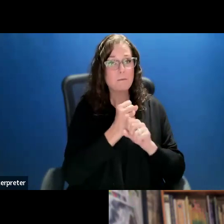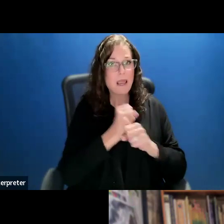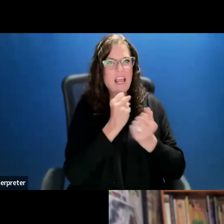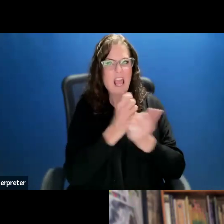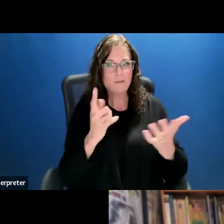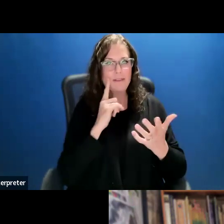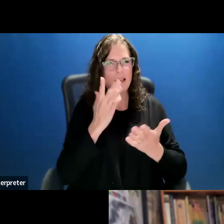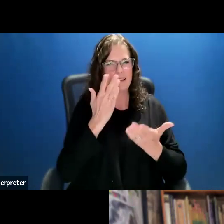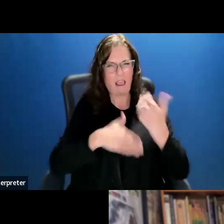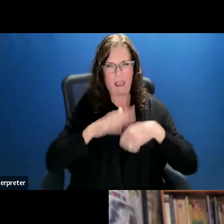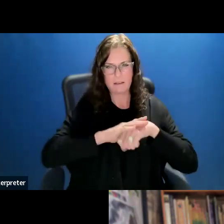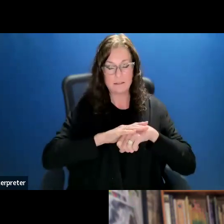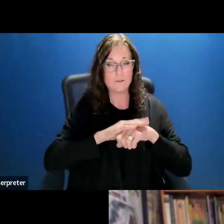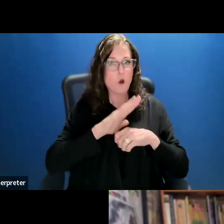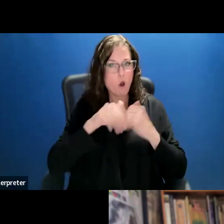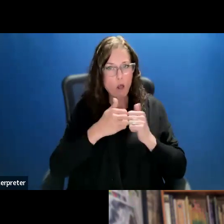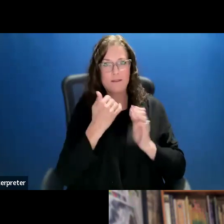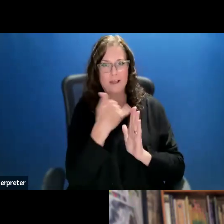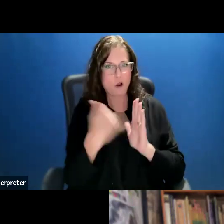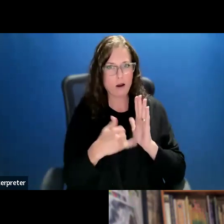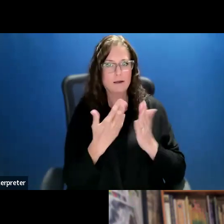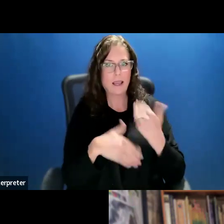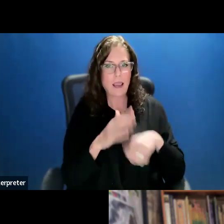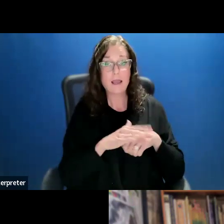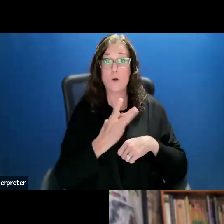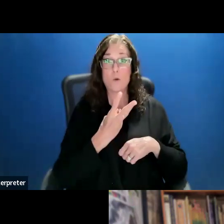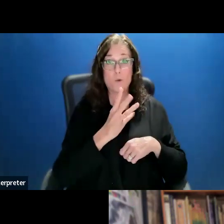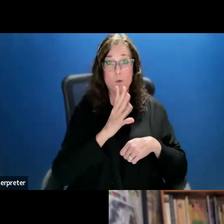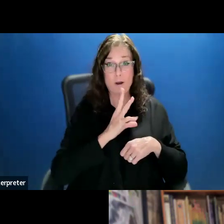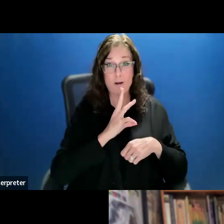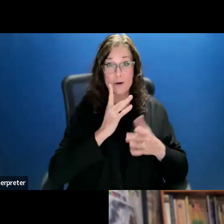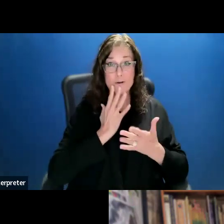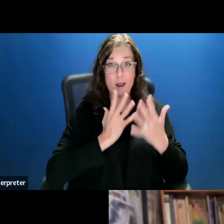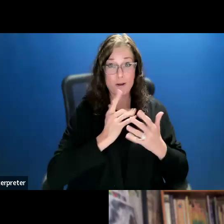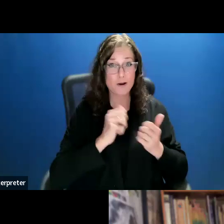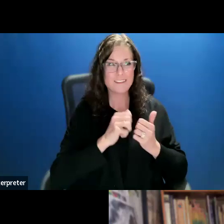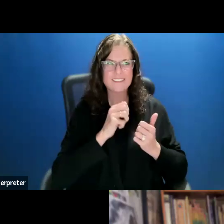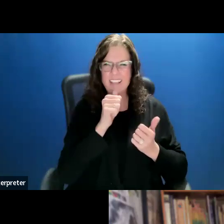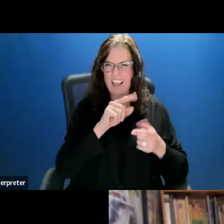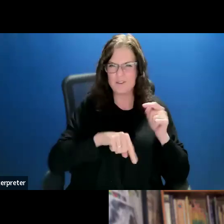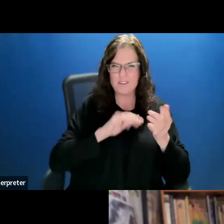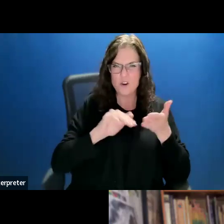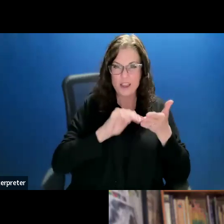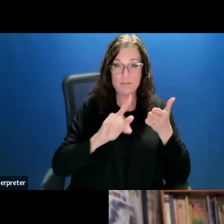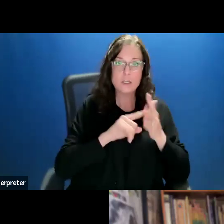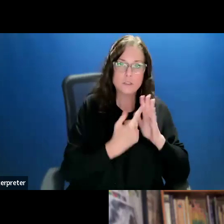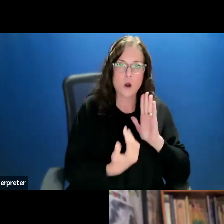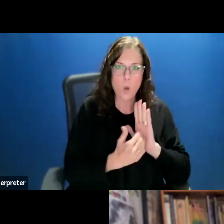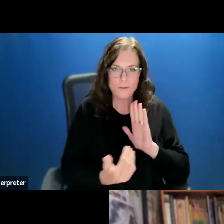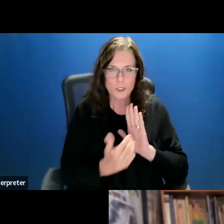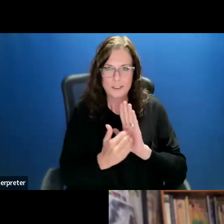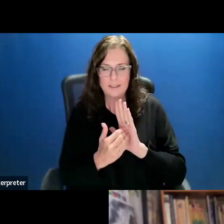by hand, all the art, and watercolor can be a bit unforgiving. So I had to keep starting over, and